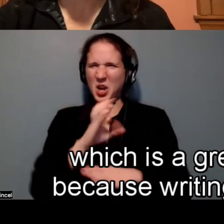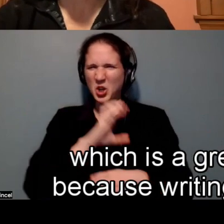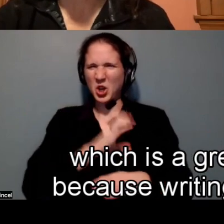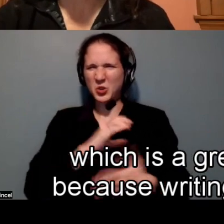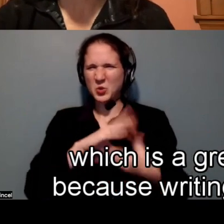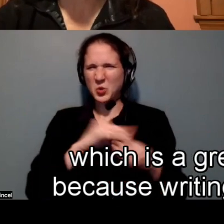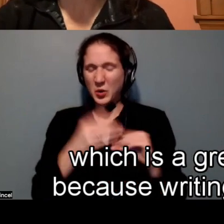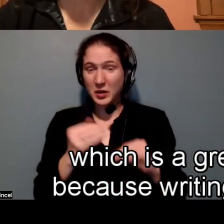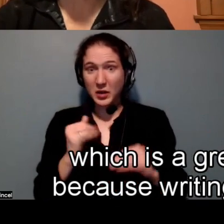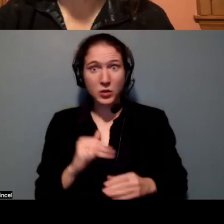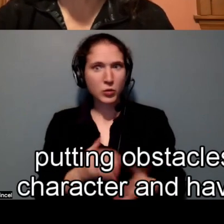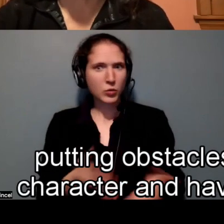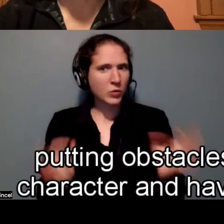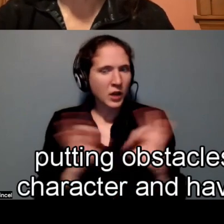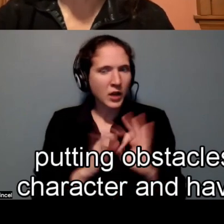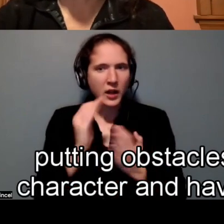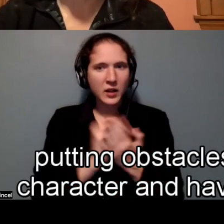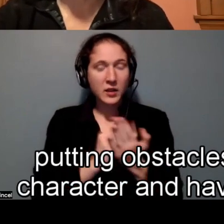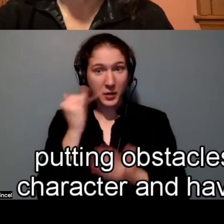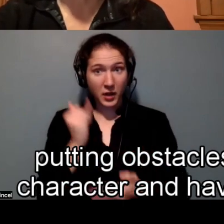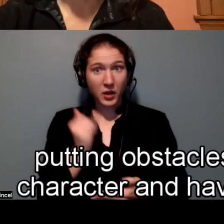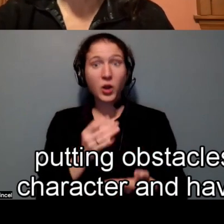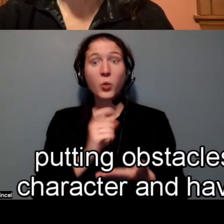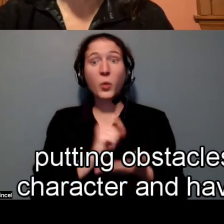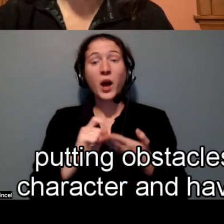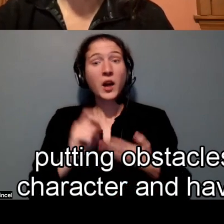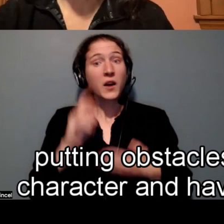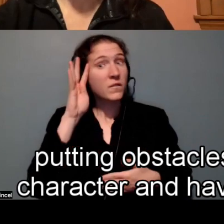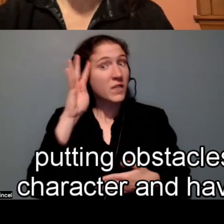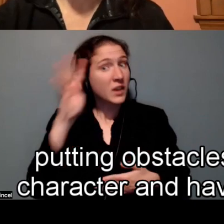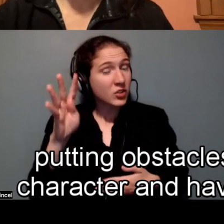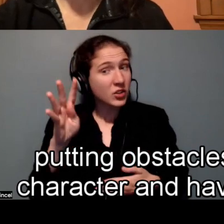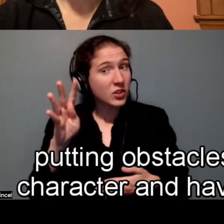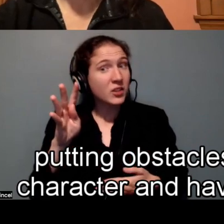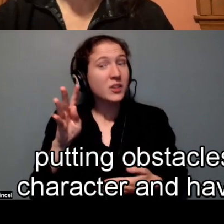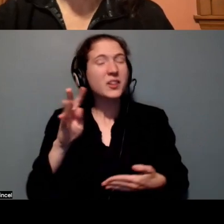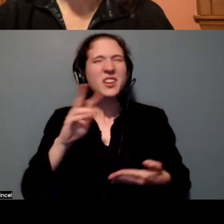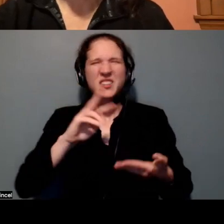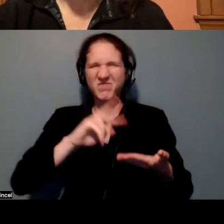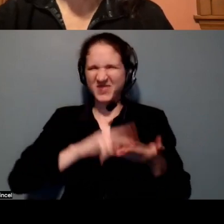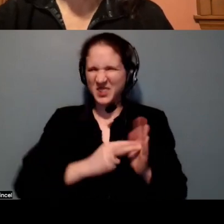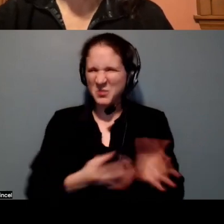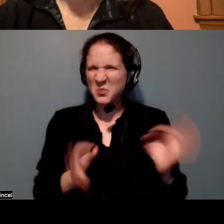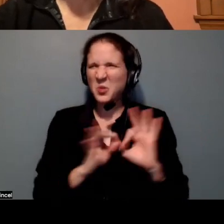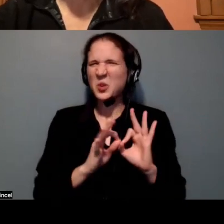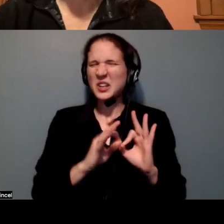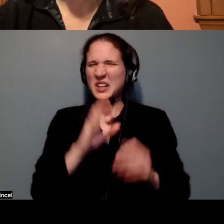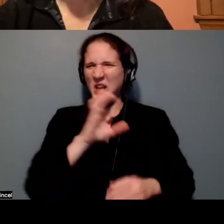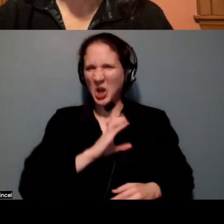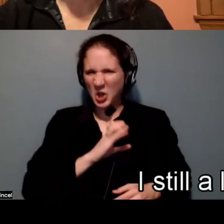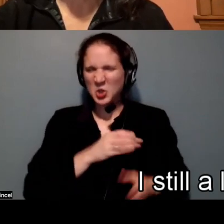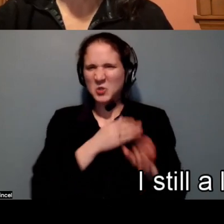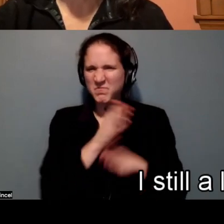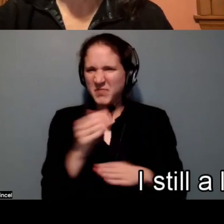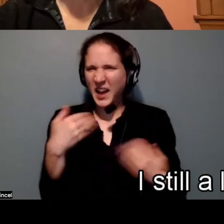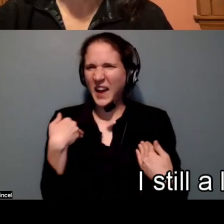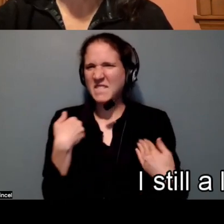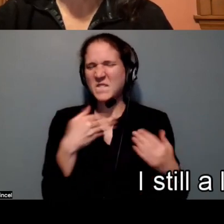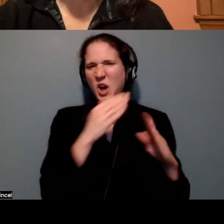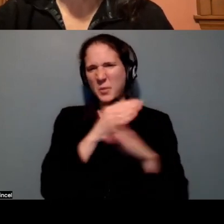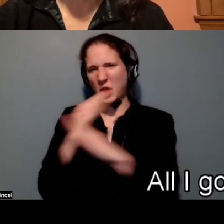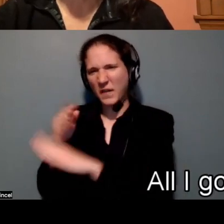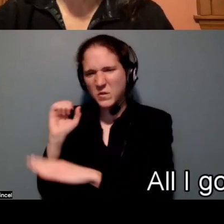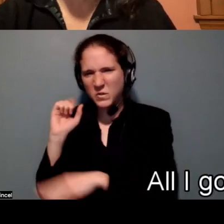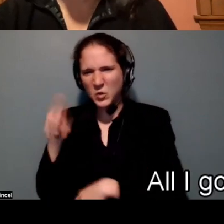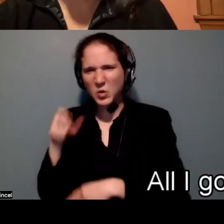writing fiction is all about putting obstacles in the place of your character and having them overcome it. Mm. So I still am a little